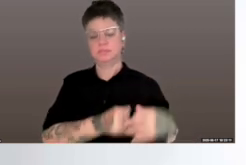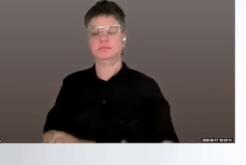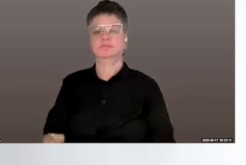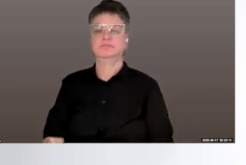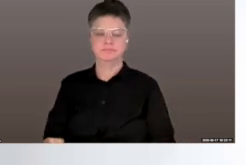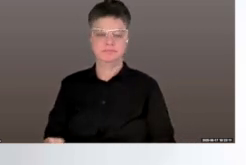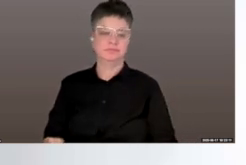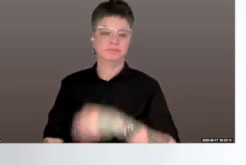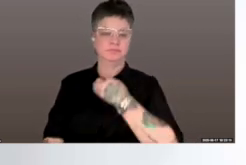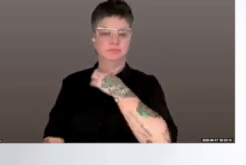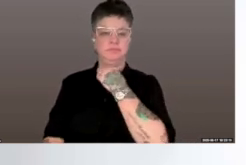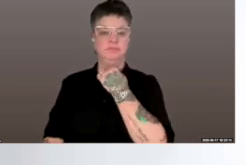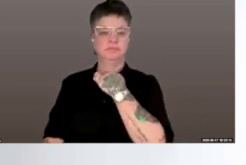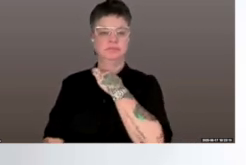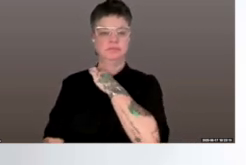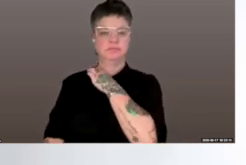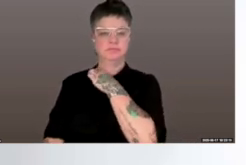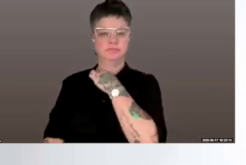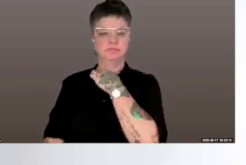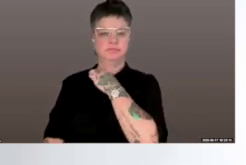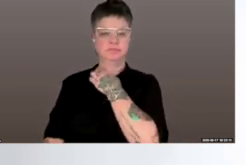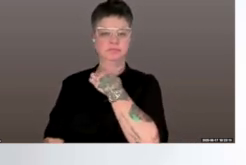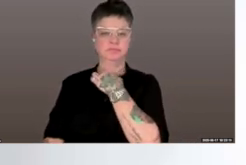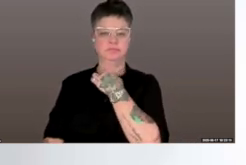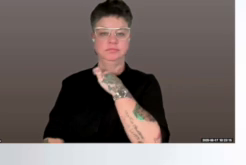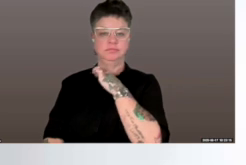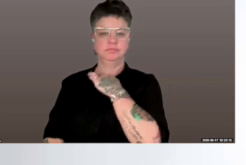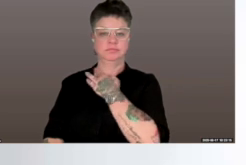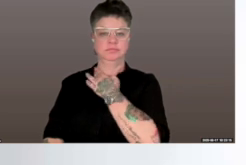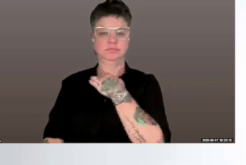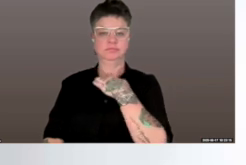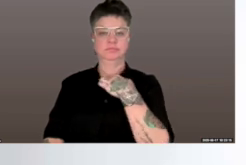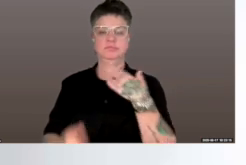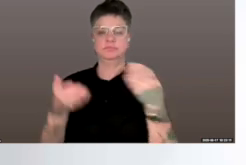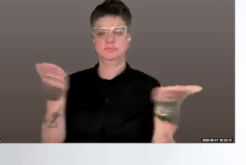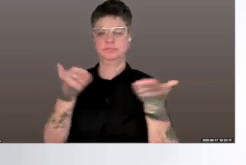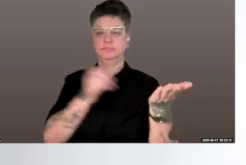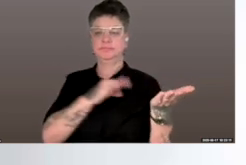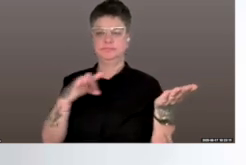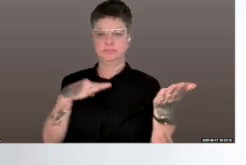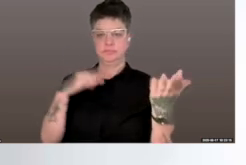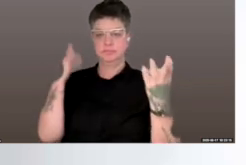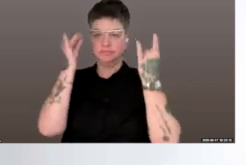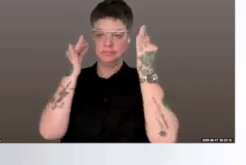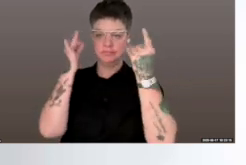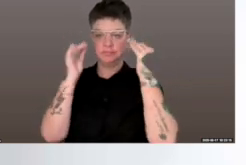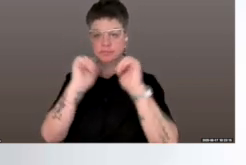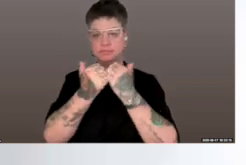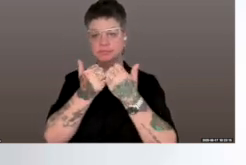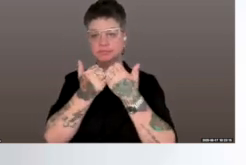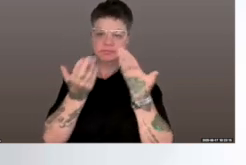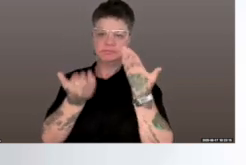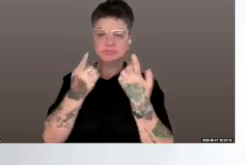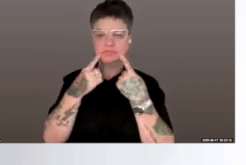to a ZAP approved diagnostic facility or vehicle diagnosis.